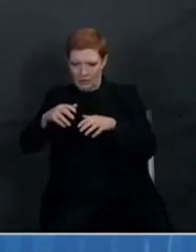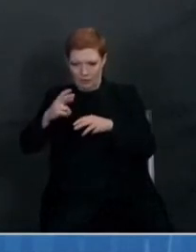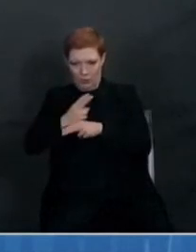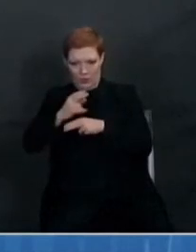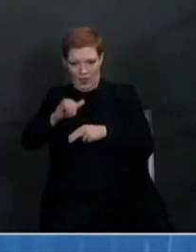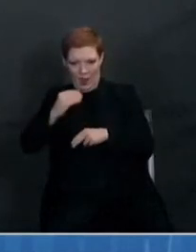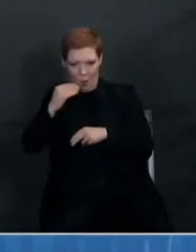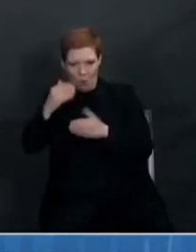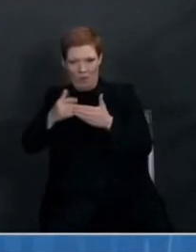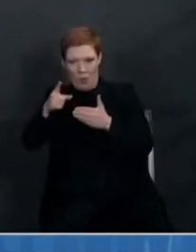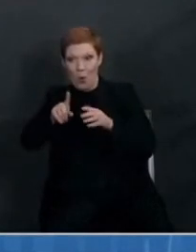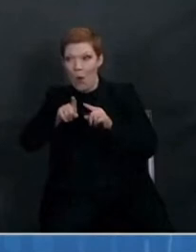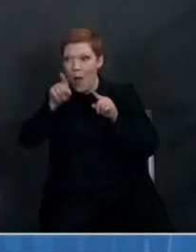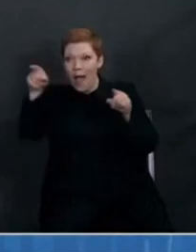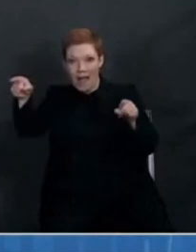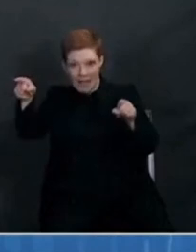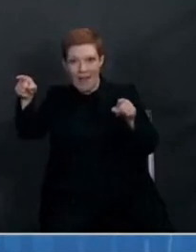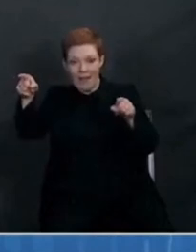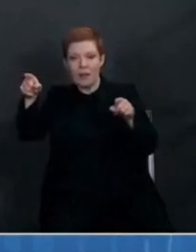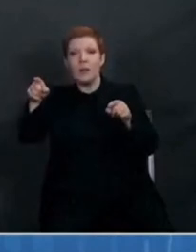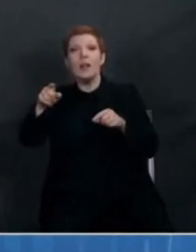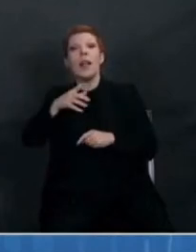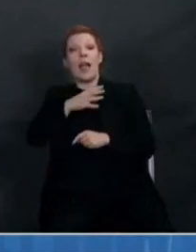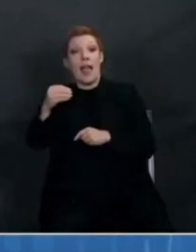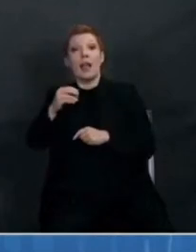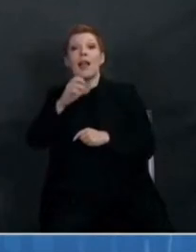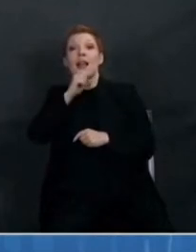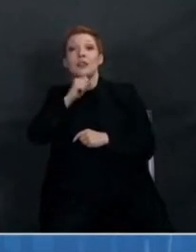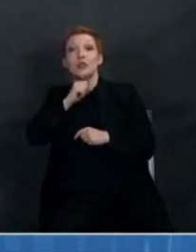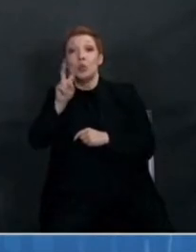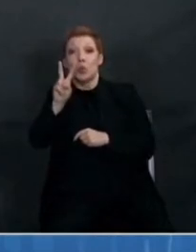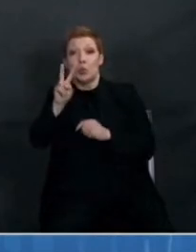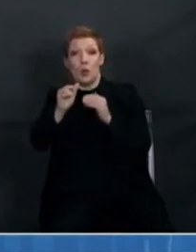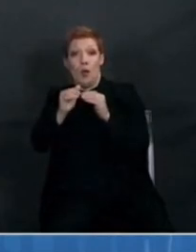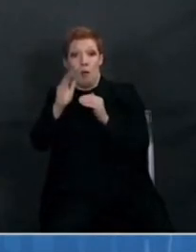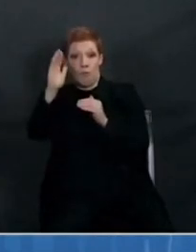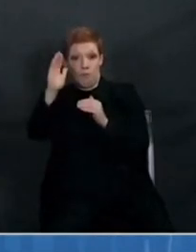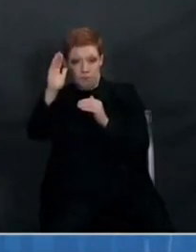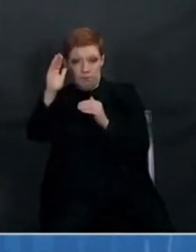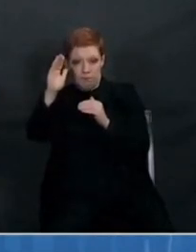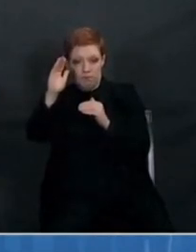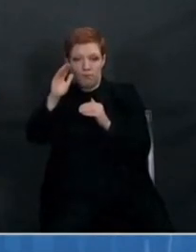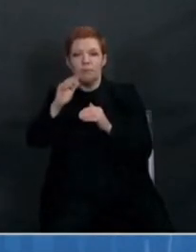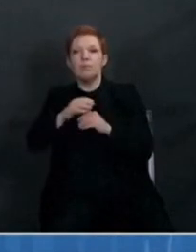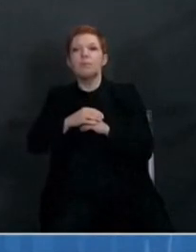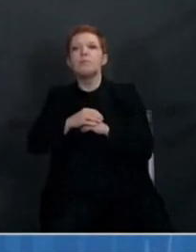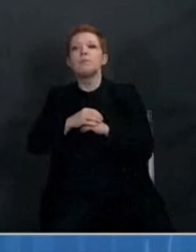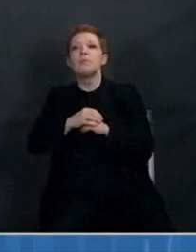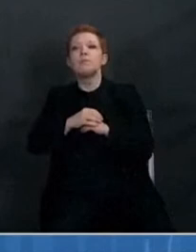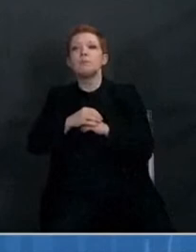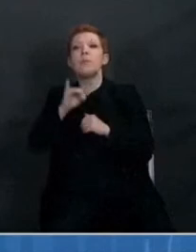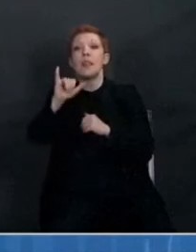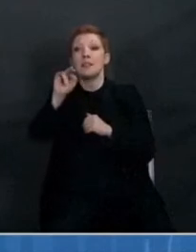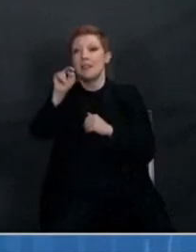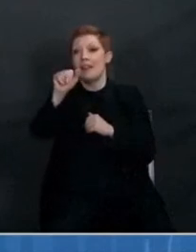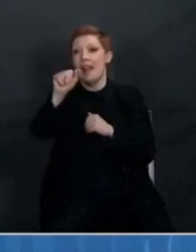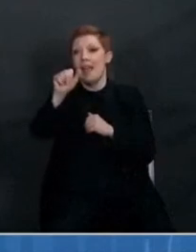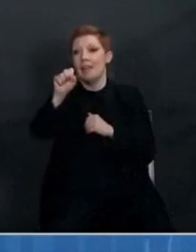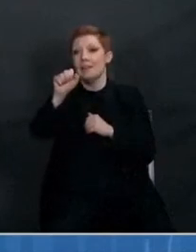is performed in what is called a mid-turbinate nasal swab, which basically means it's less